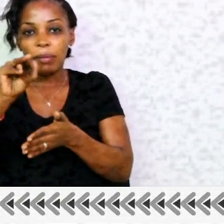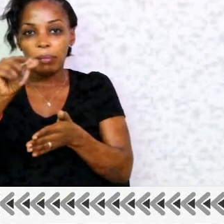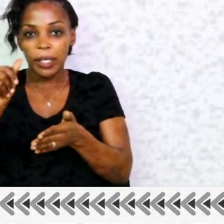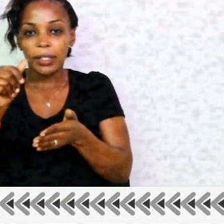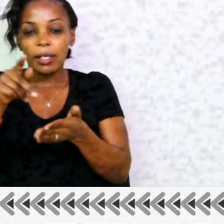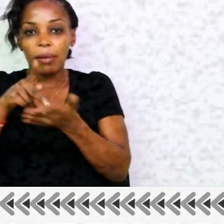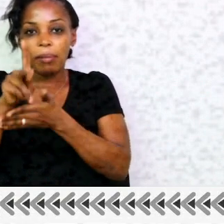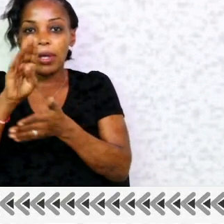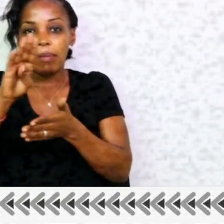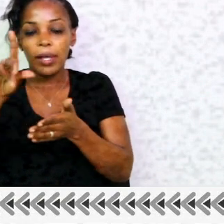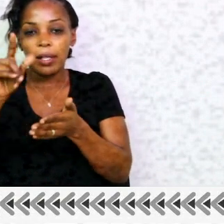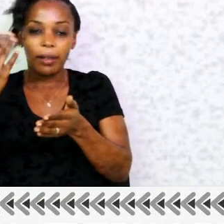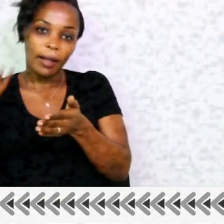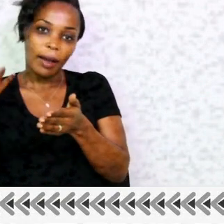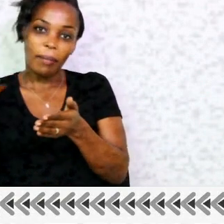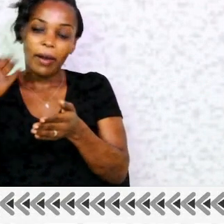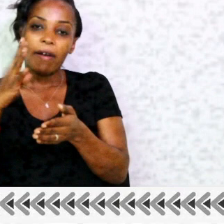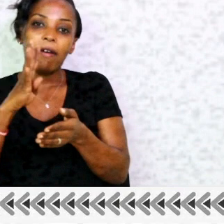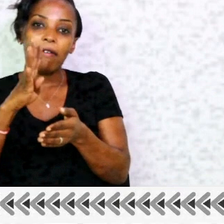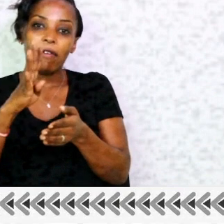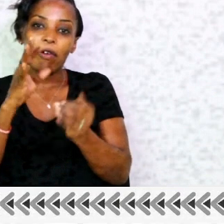our paybill number is